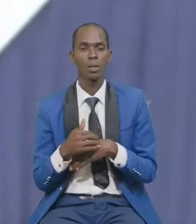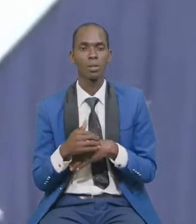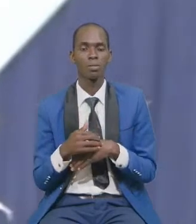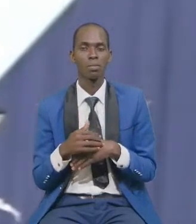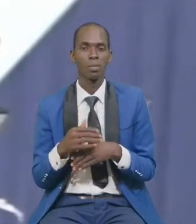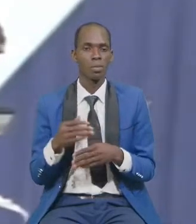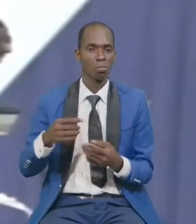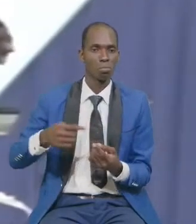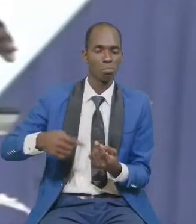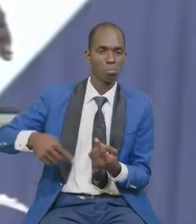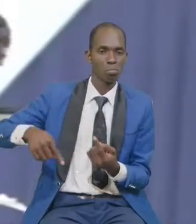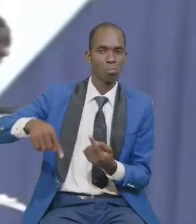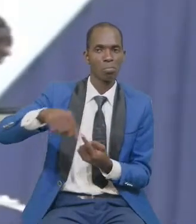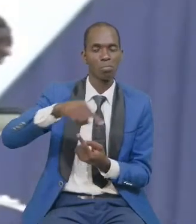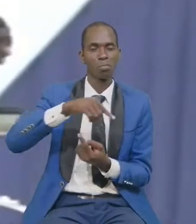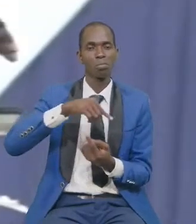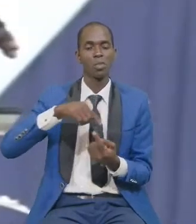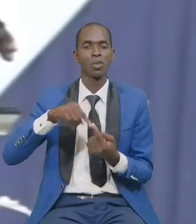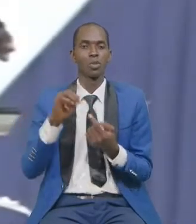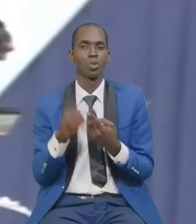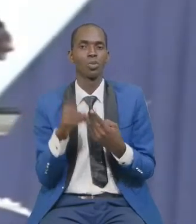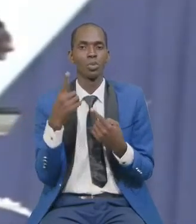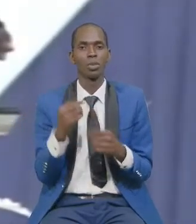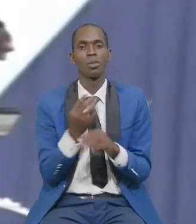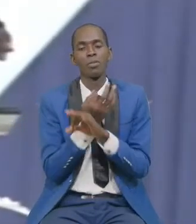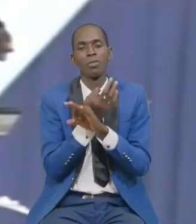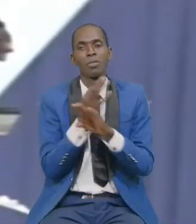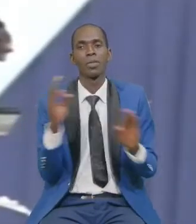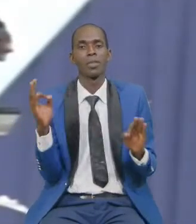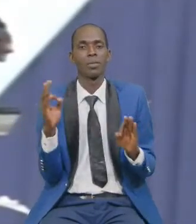circle to the freedom. Freedom,